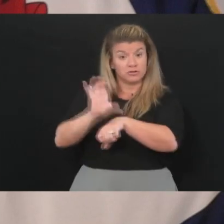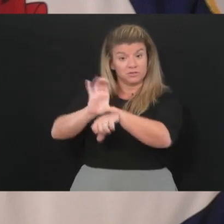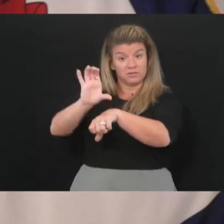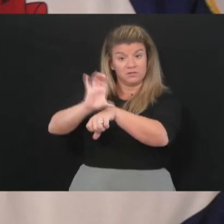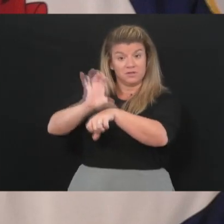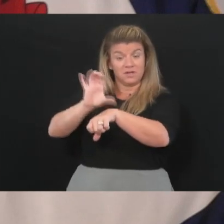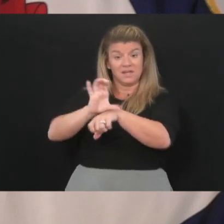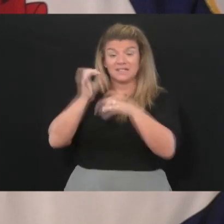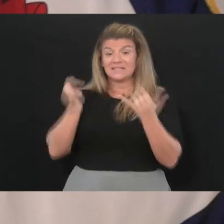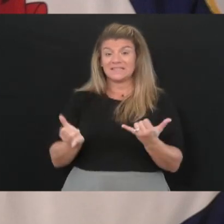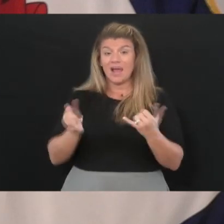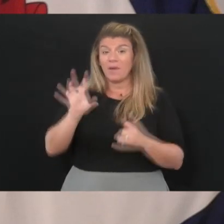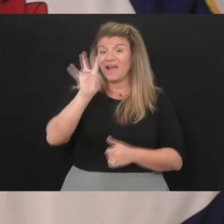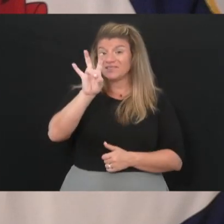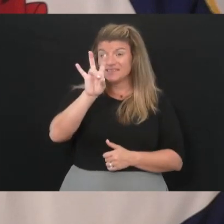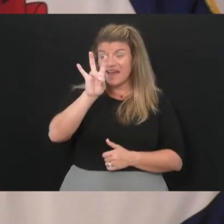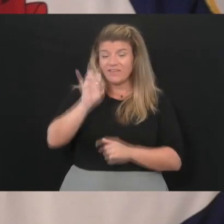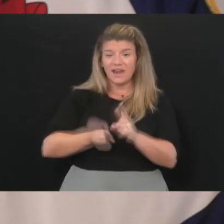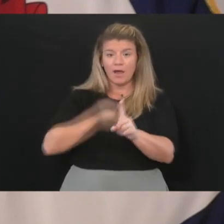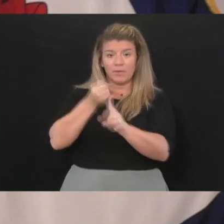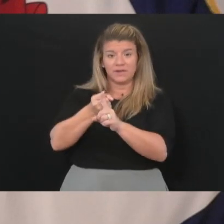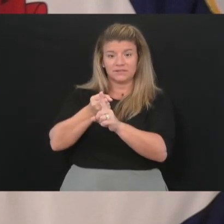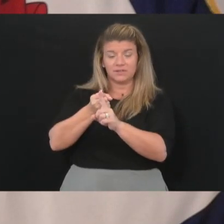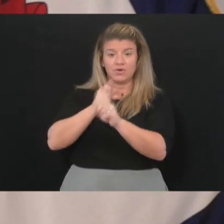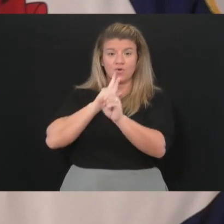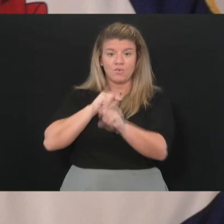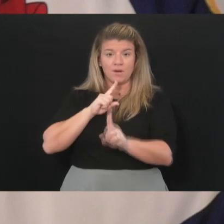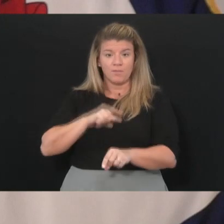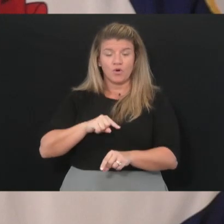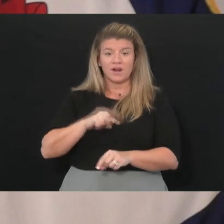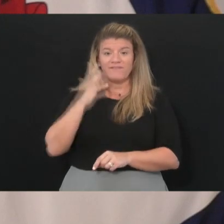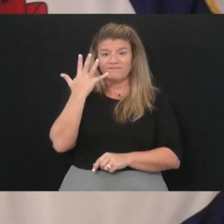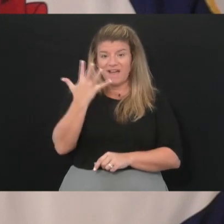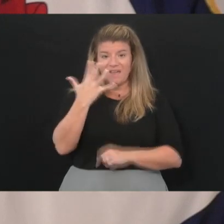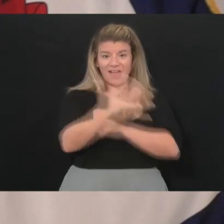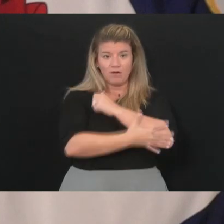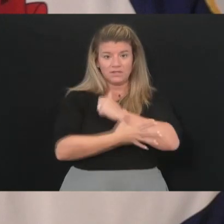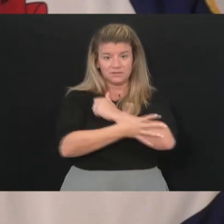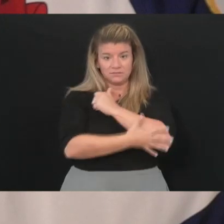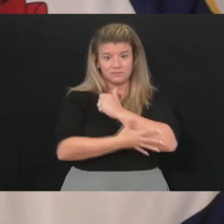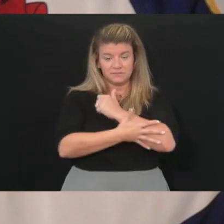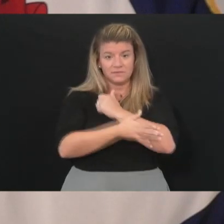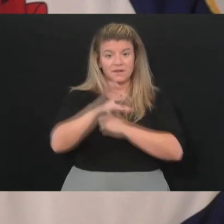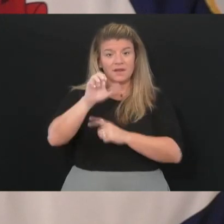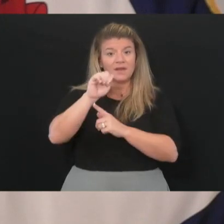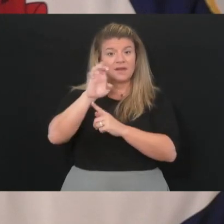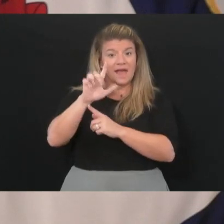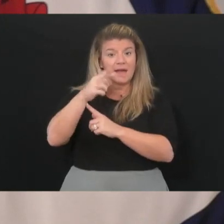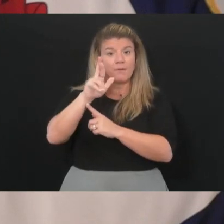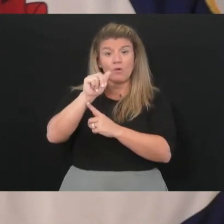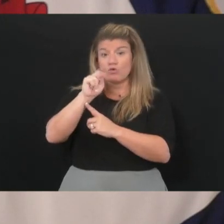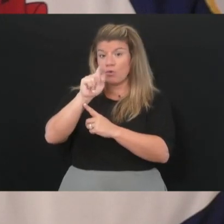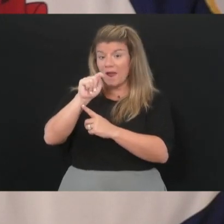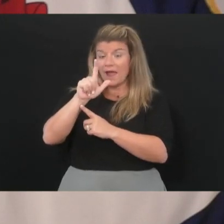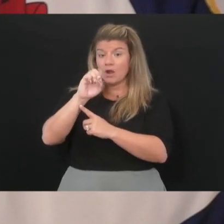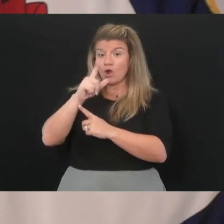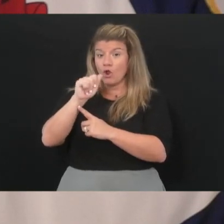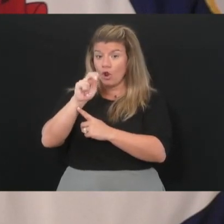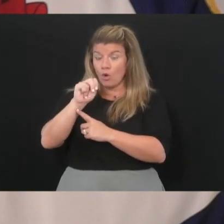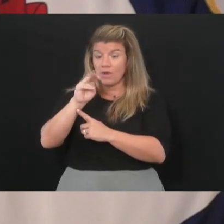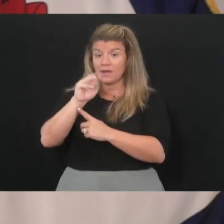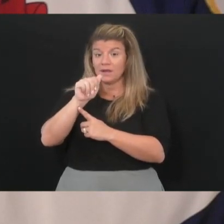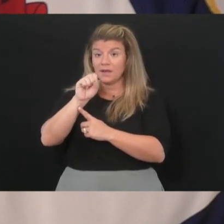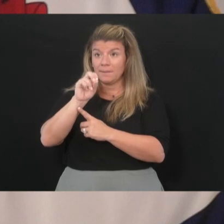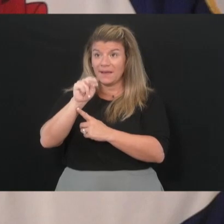today we have 7 outbreaks reported in churches in 5 counties. That's Cabell, Grant, Logan, Mason, and Taylor